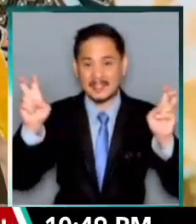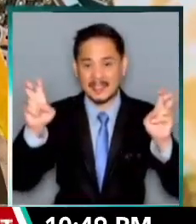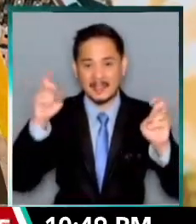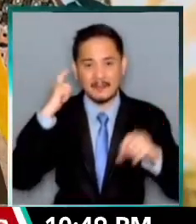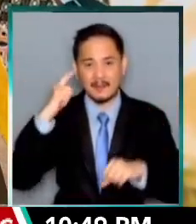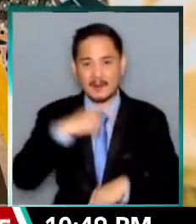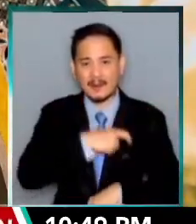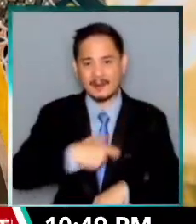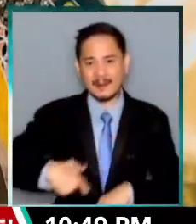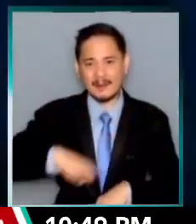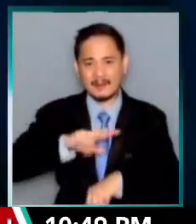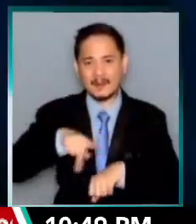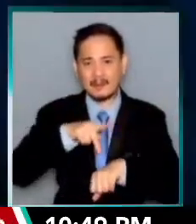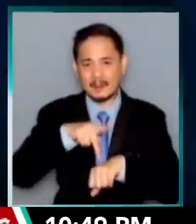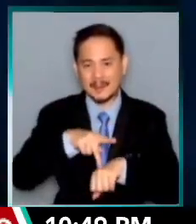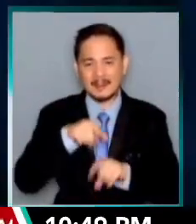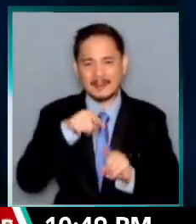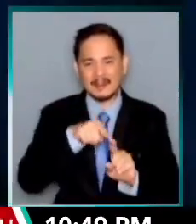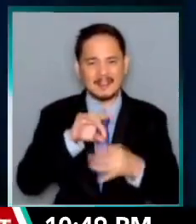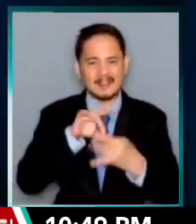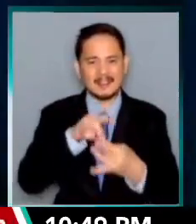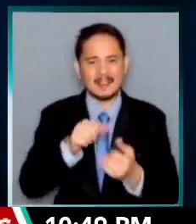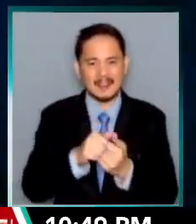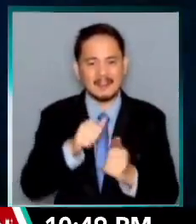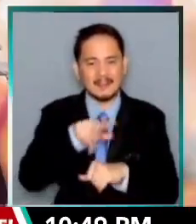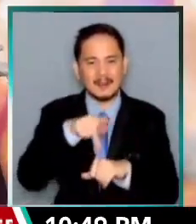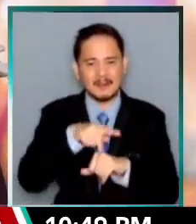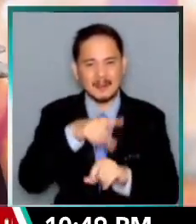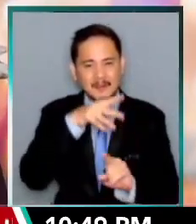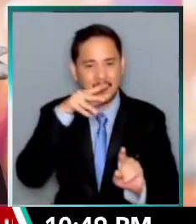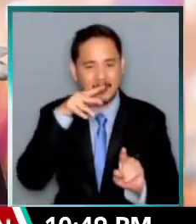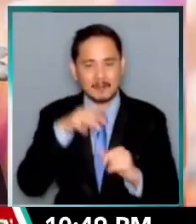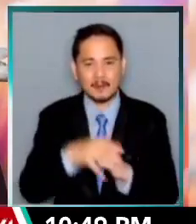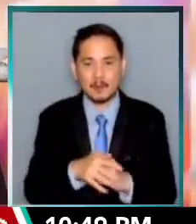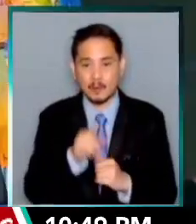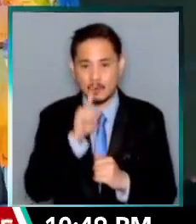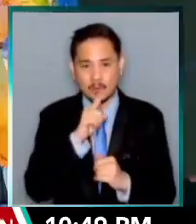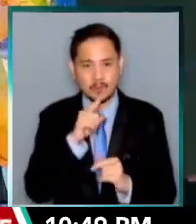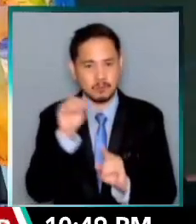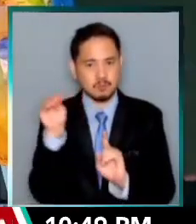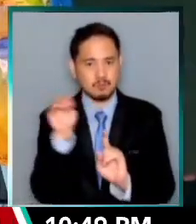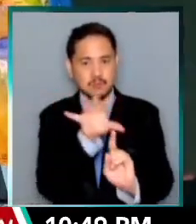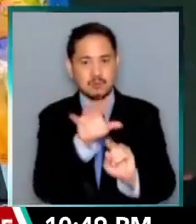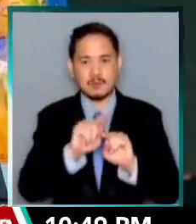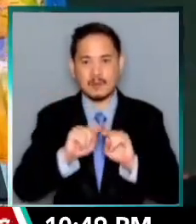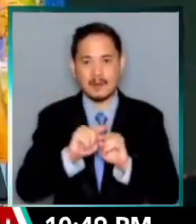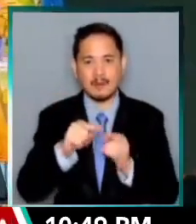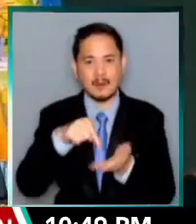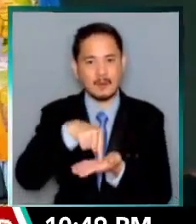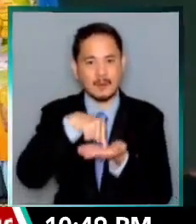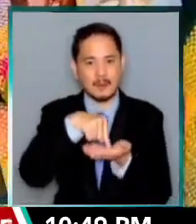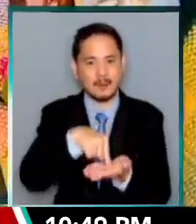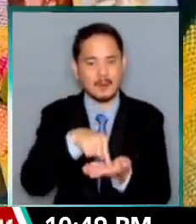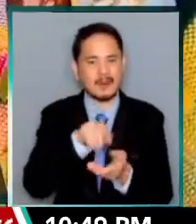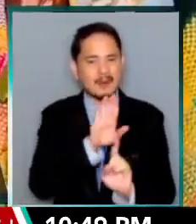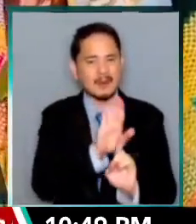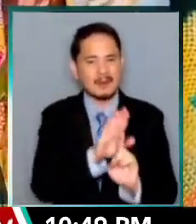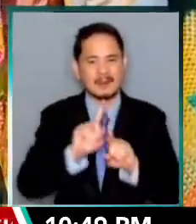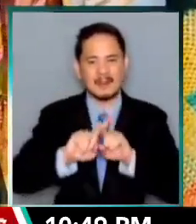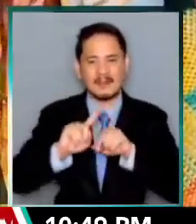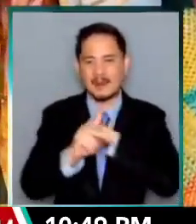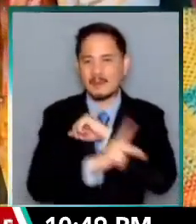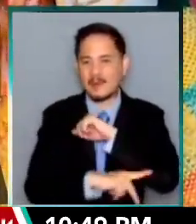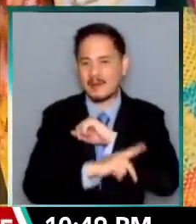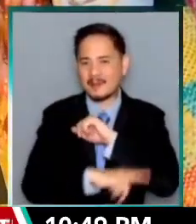National Costume Competition. Kaya center stage sa paandar ng mga kandidata ang ani ng kani-kanilang probinsya. Best in